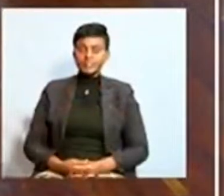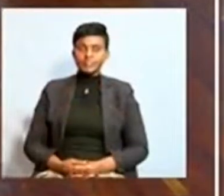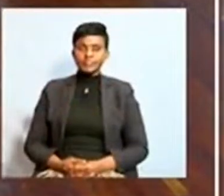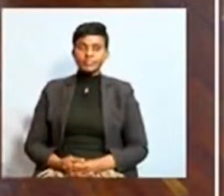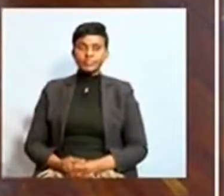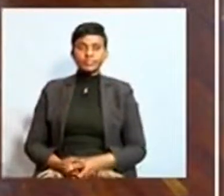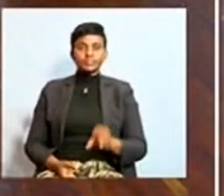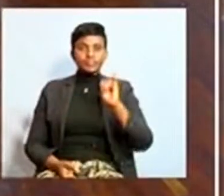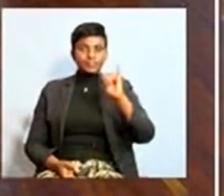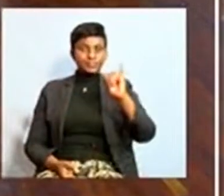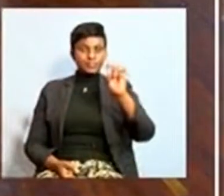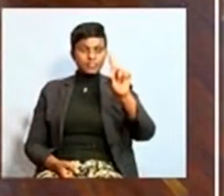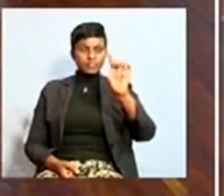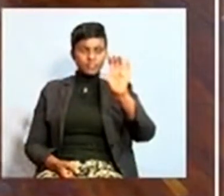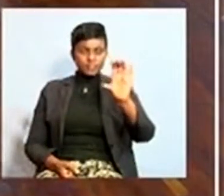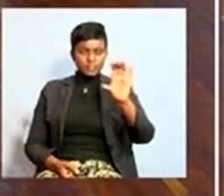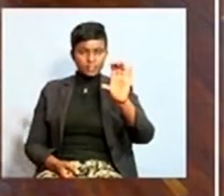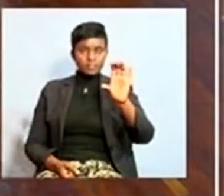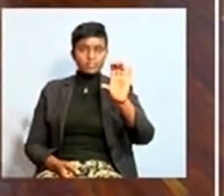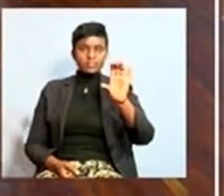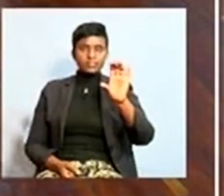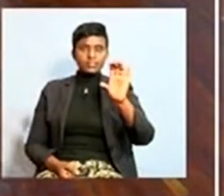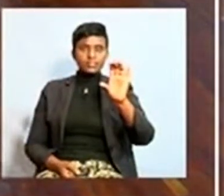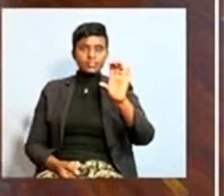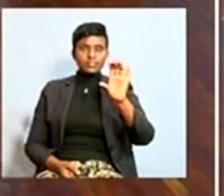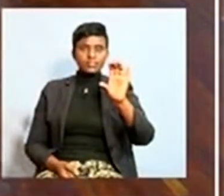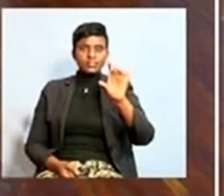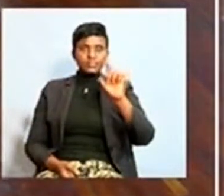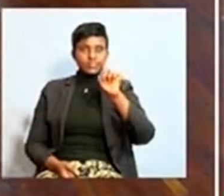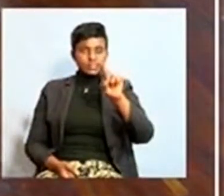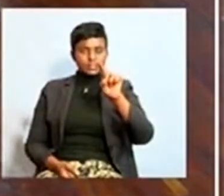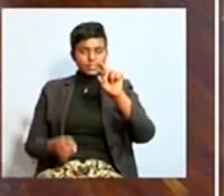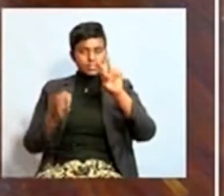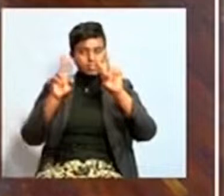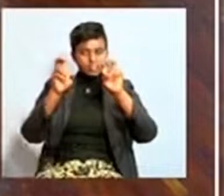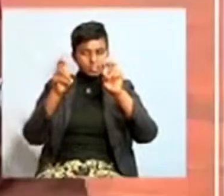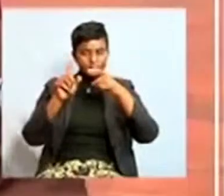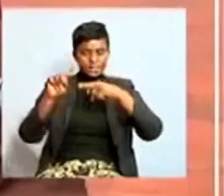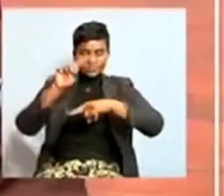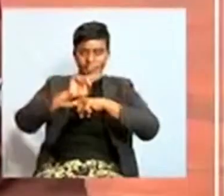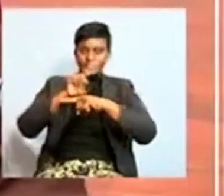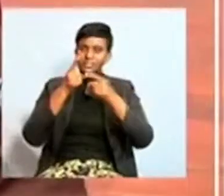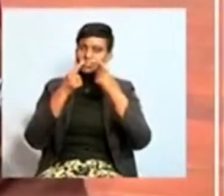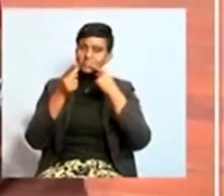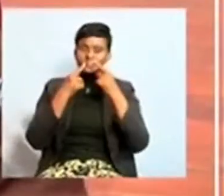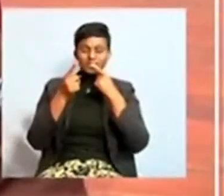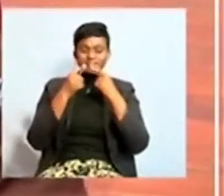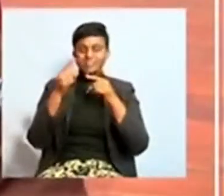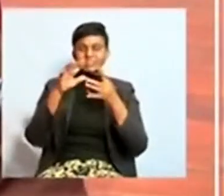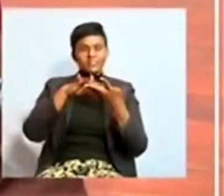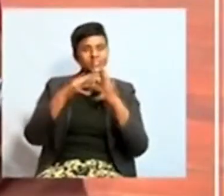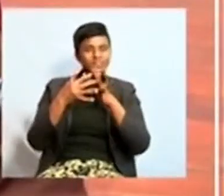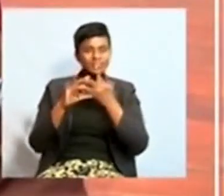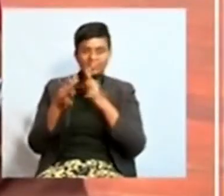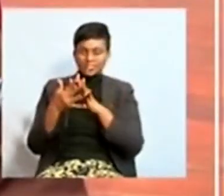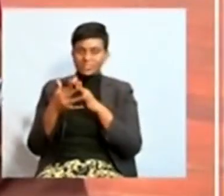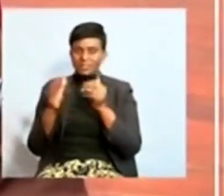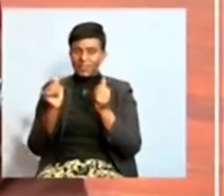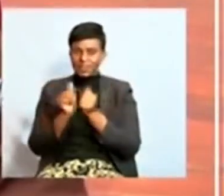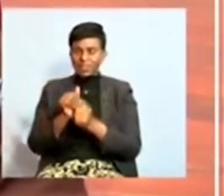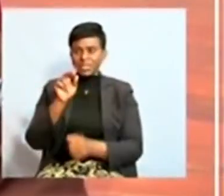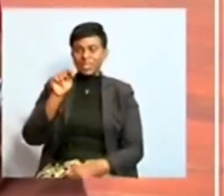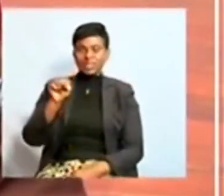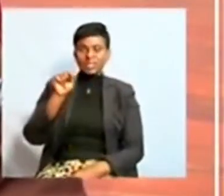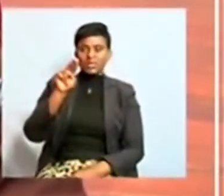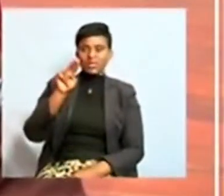IDC, the subject we are looking at today is associated with the nuclear